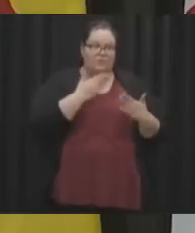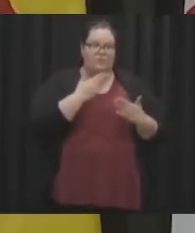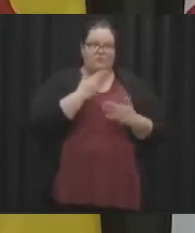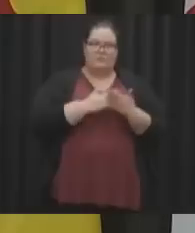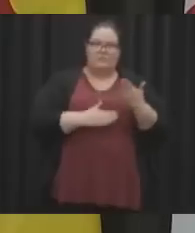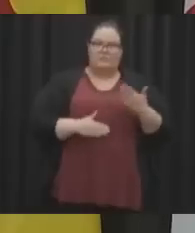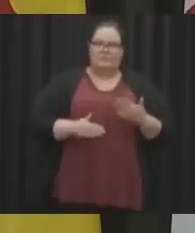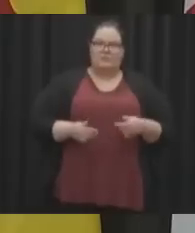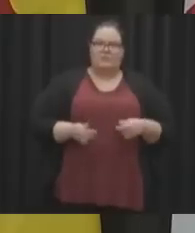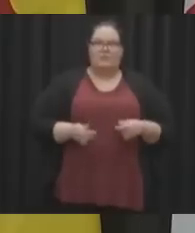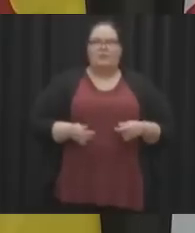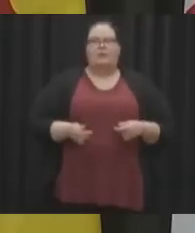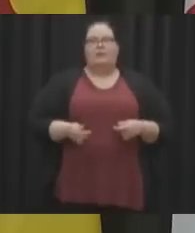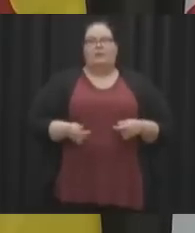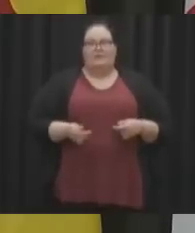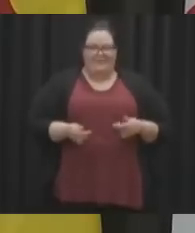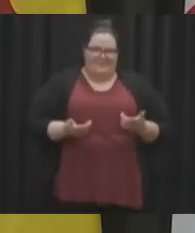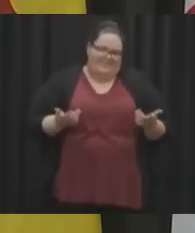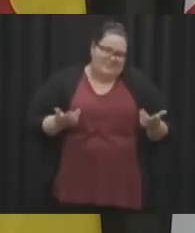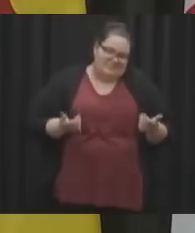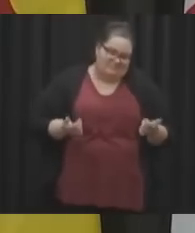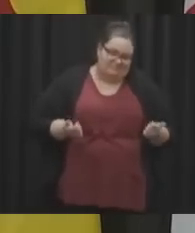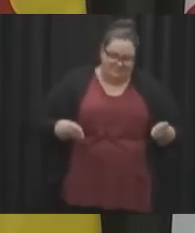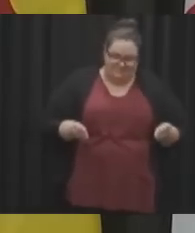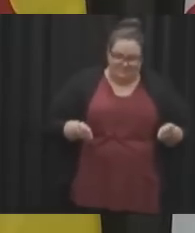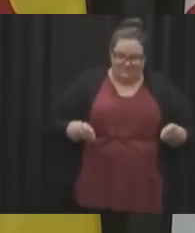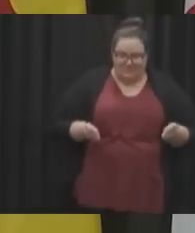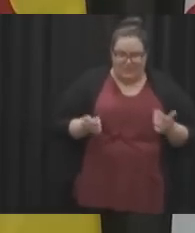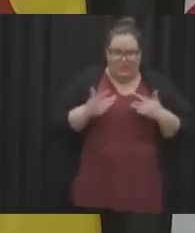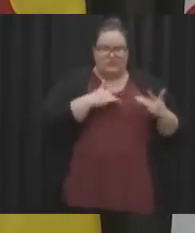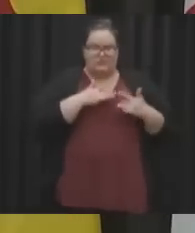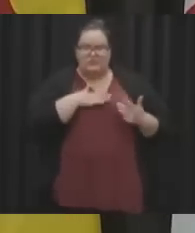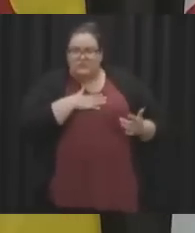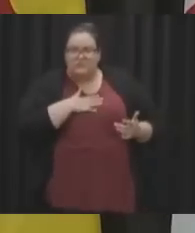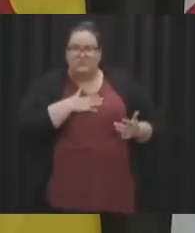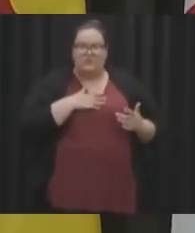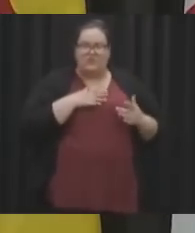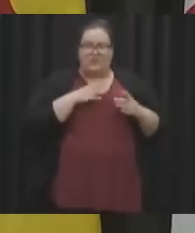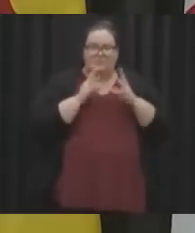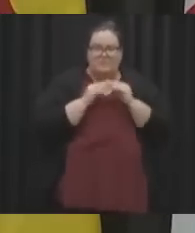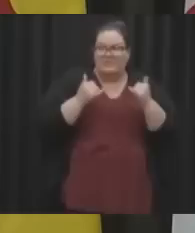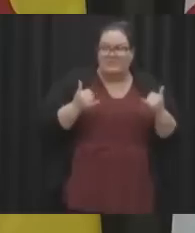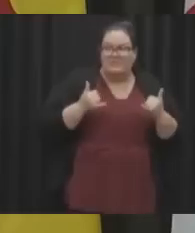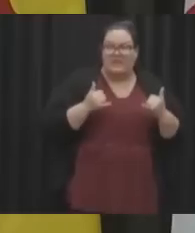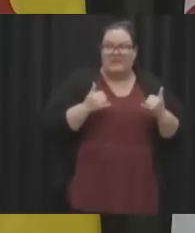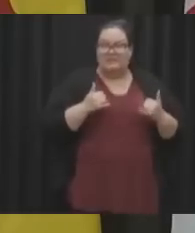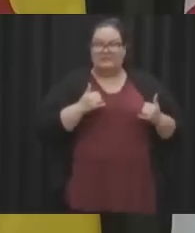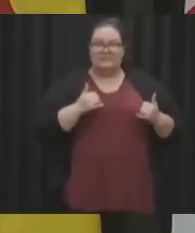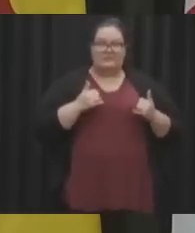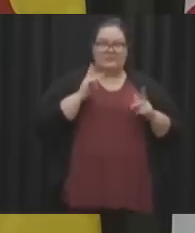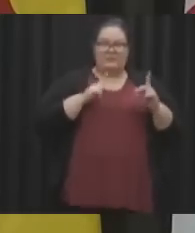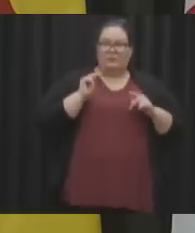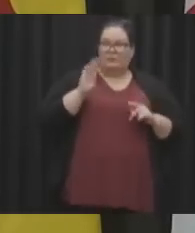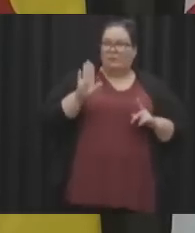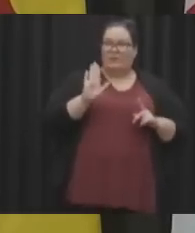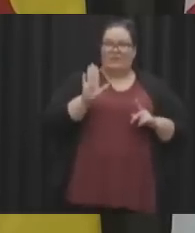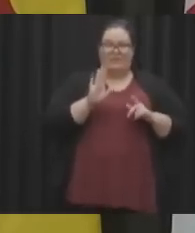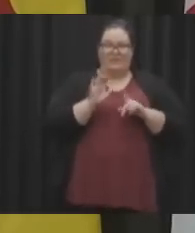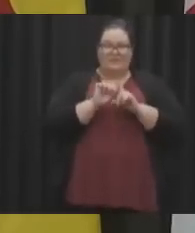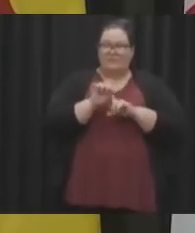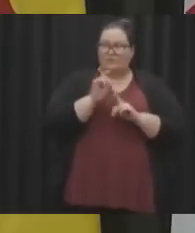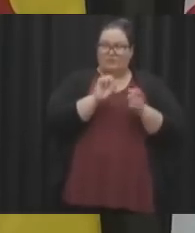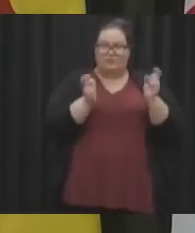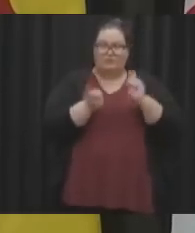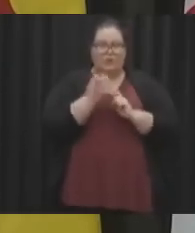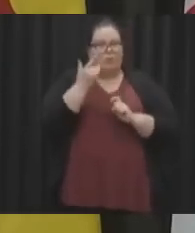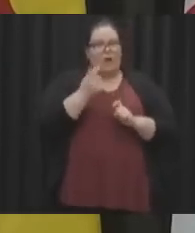might not be what we planned, but I encourage you to take a moment and be thankful for all that we have. And if you know people who are working in essential services